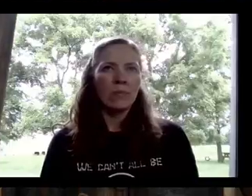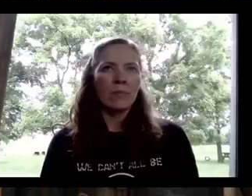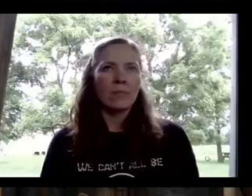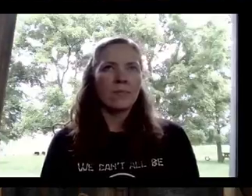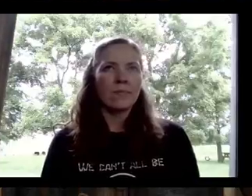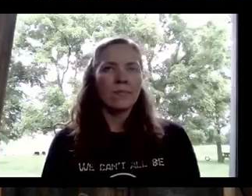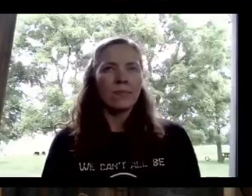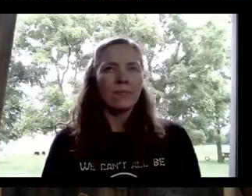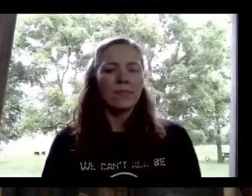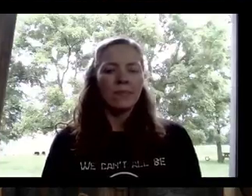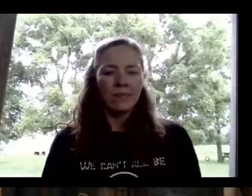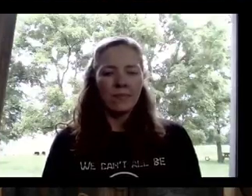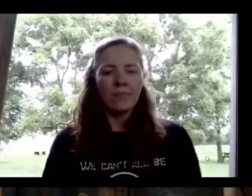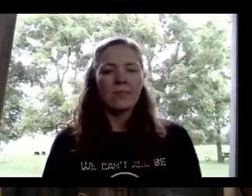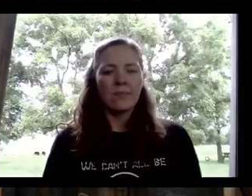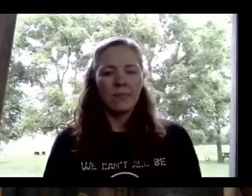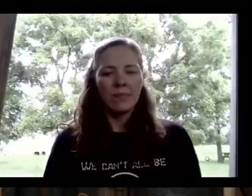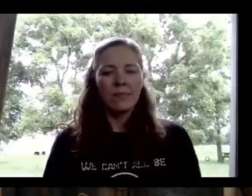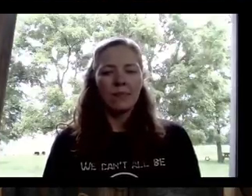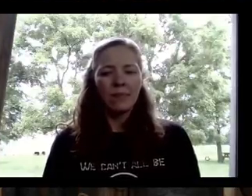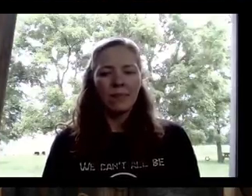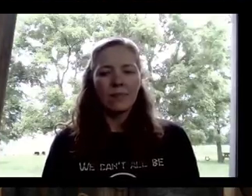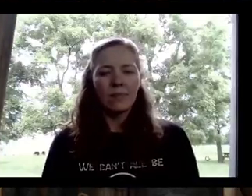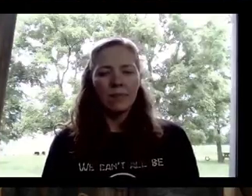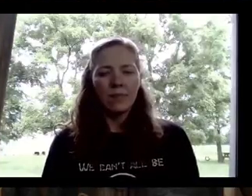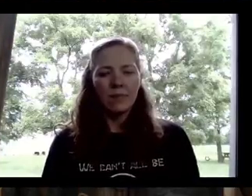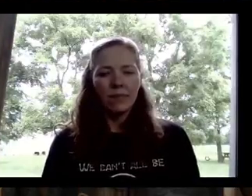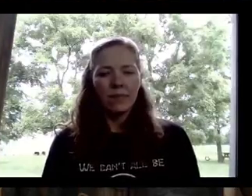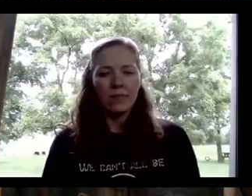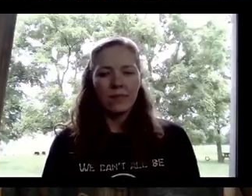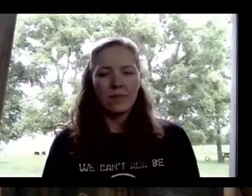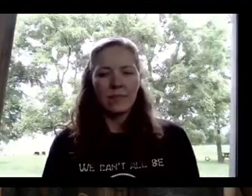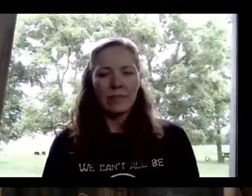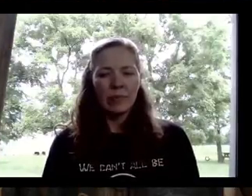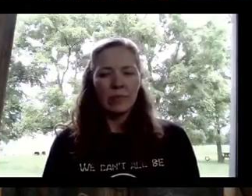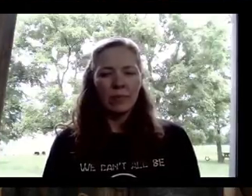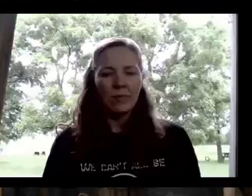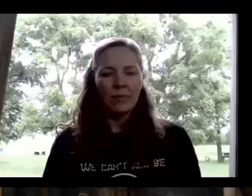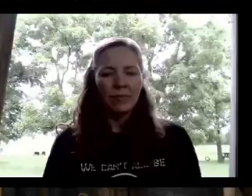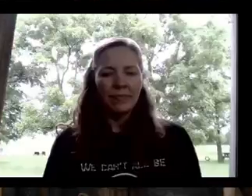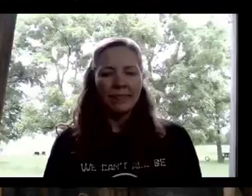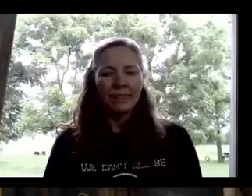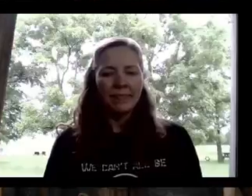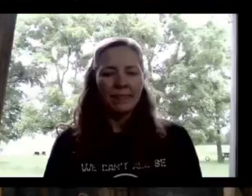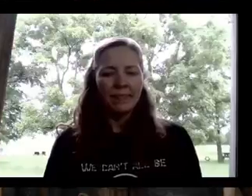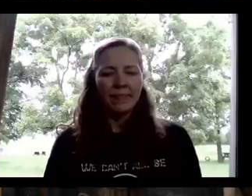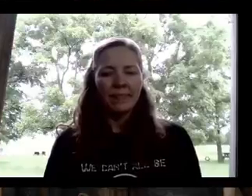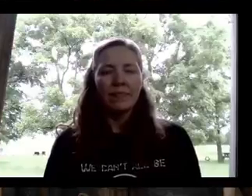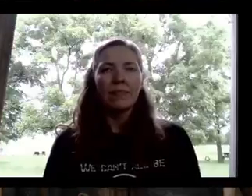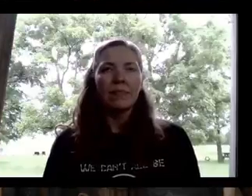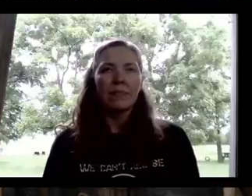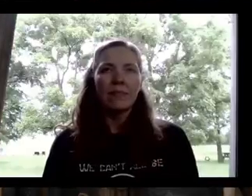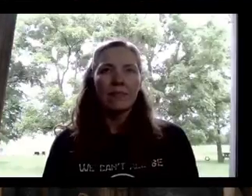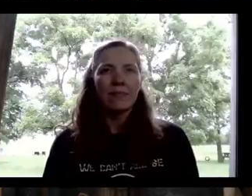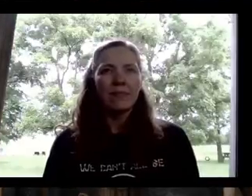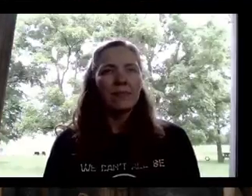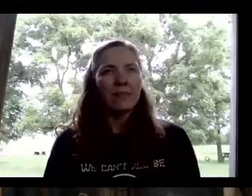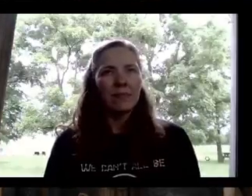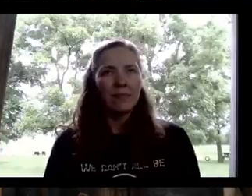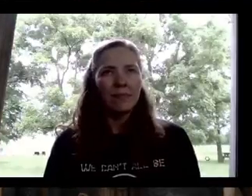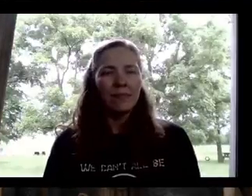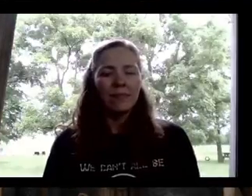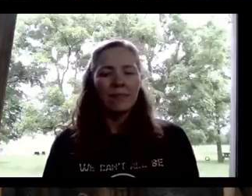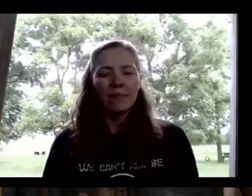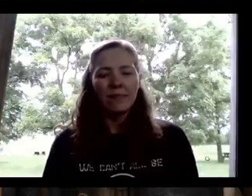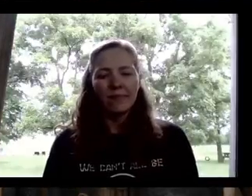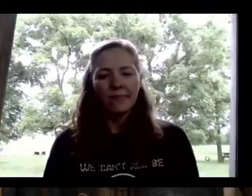that job was for you. Some stuff is just difficult. It's difficult to work with. If you ever work with